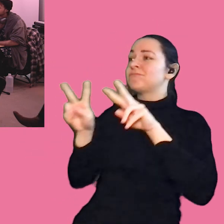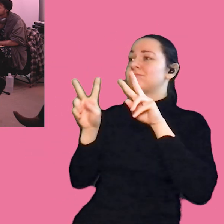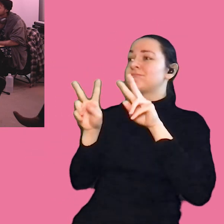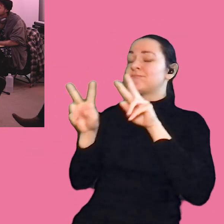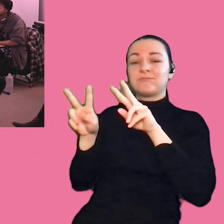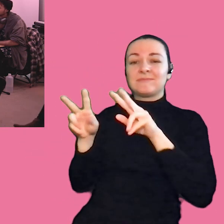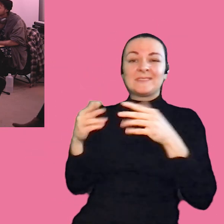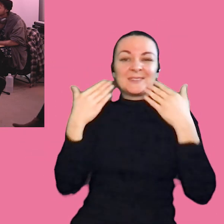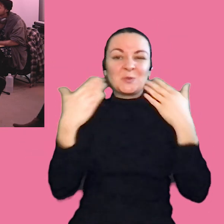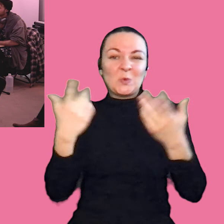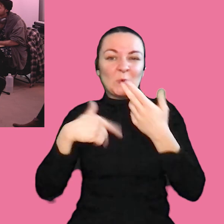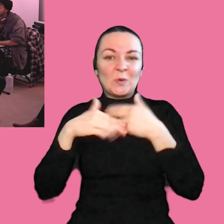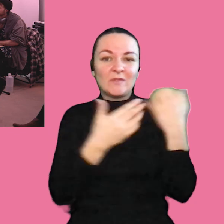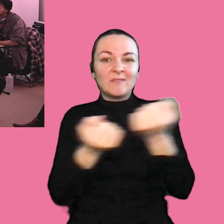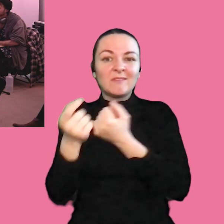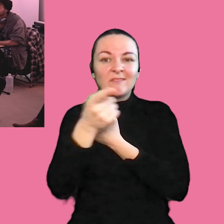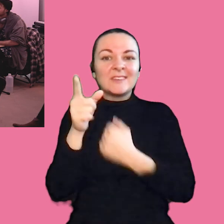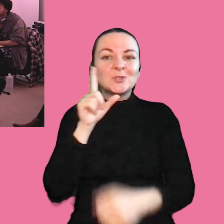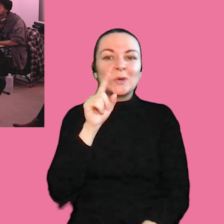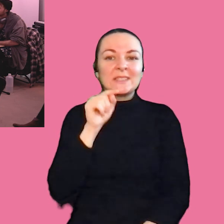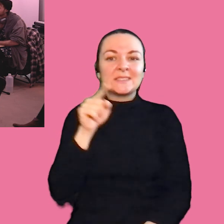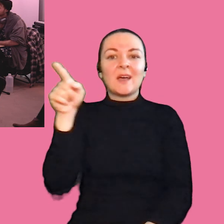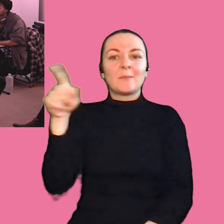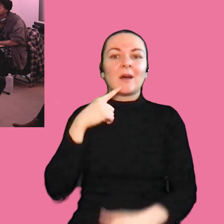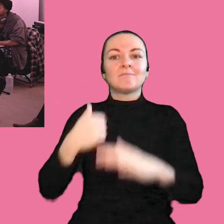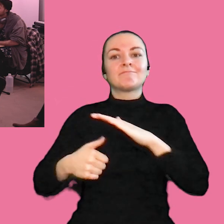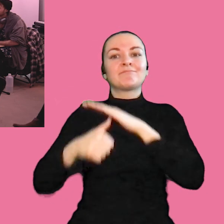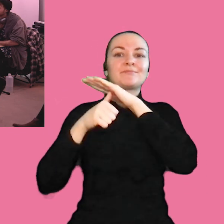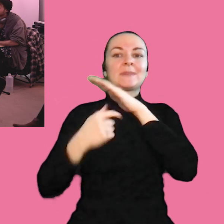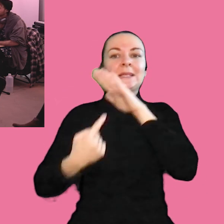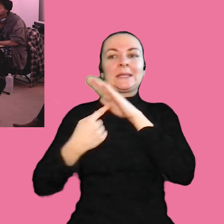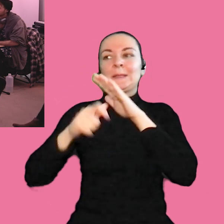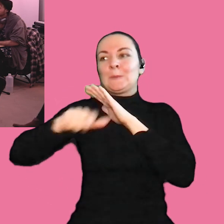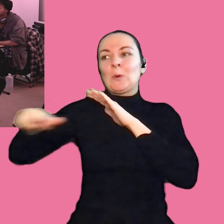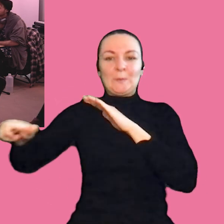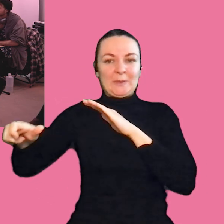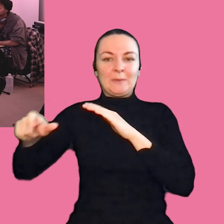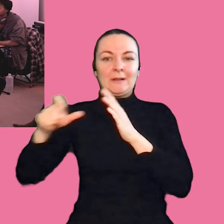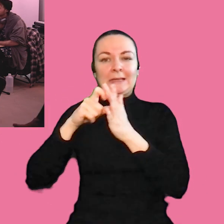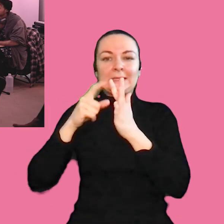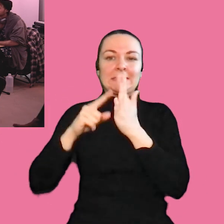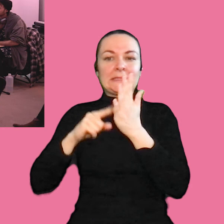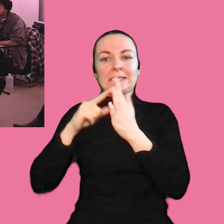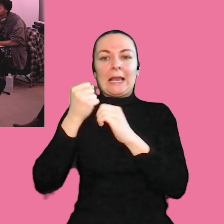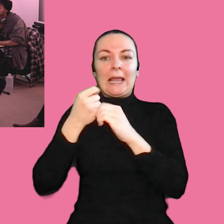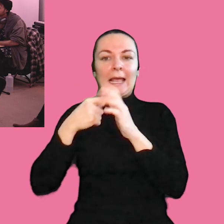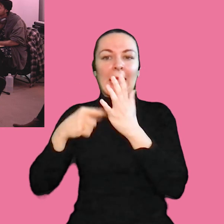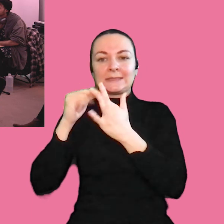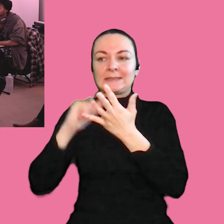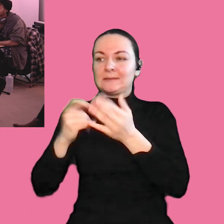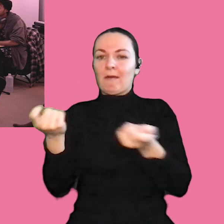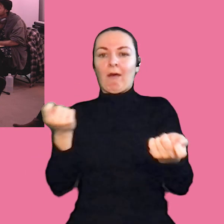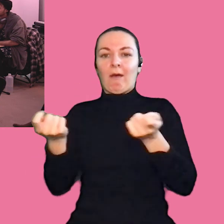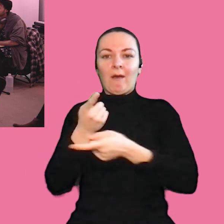don't know if people are in the Twitter sphere, but you may have seen that the delegates are getting free multimodal